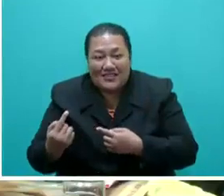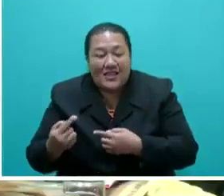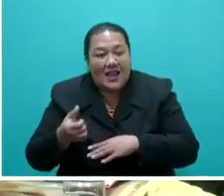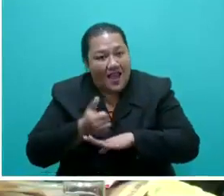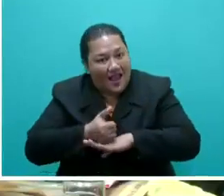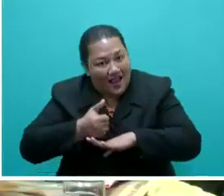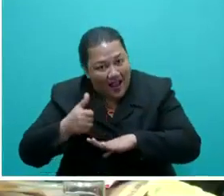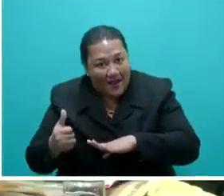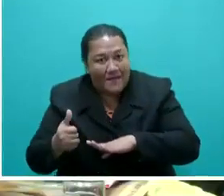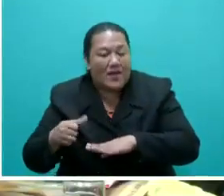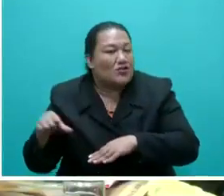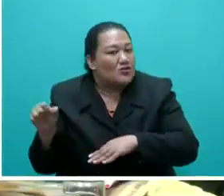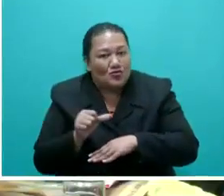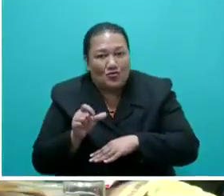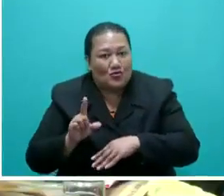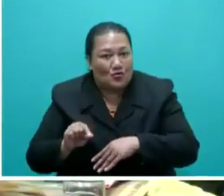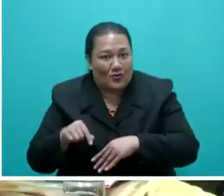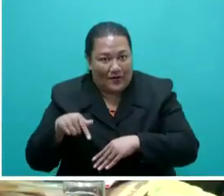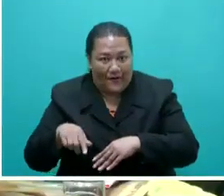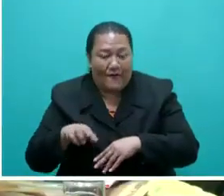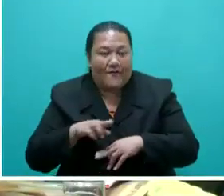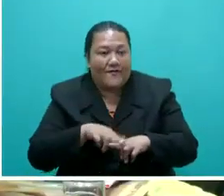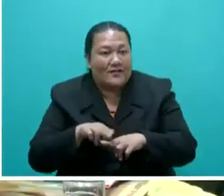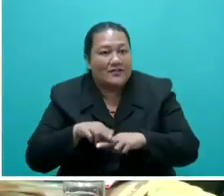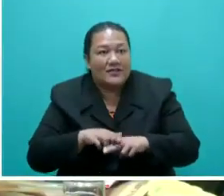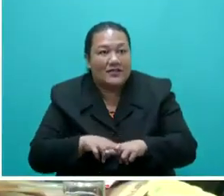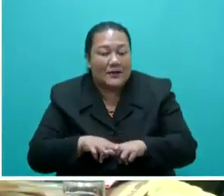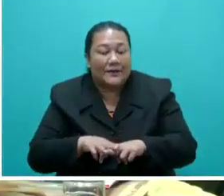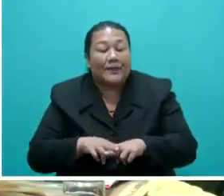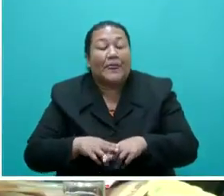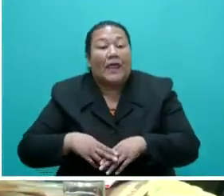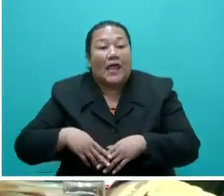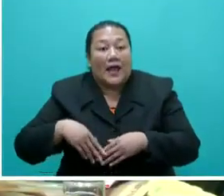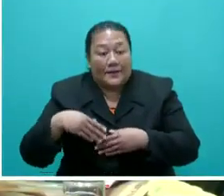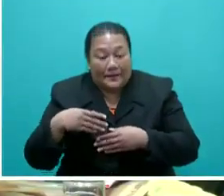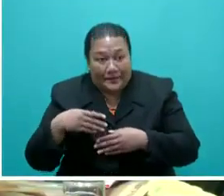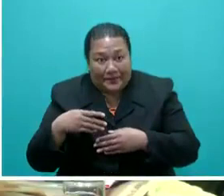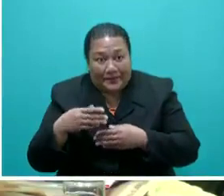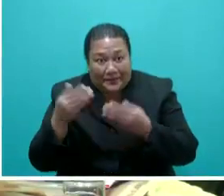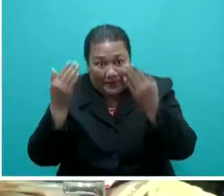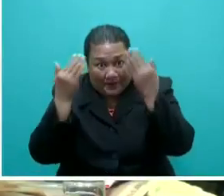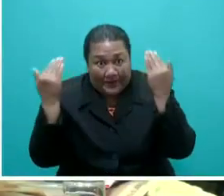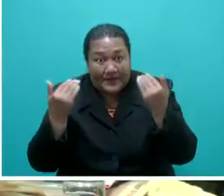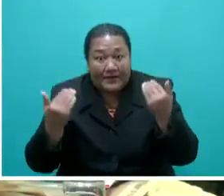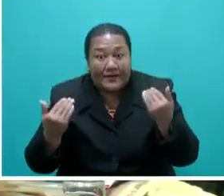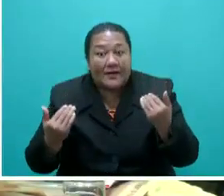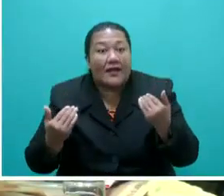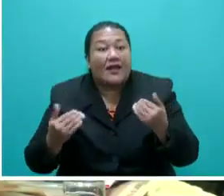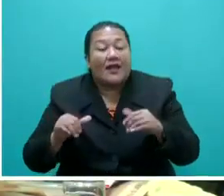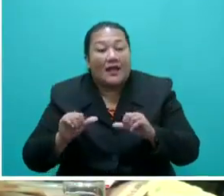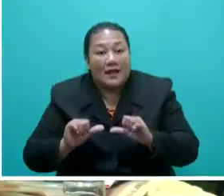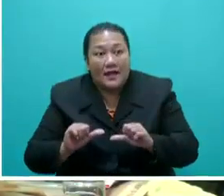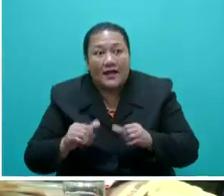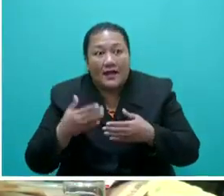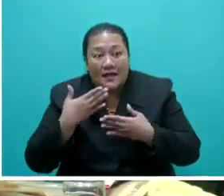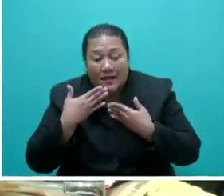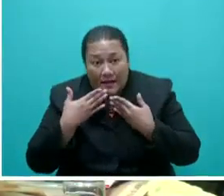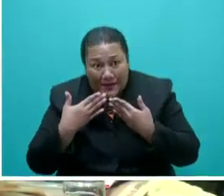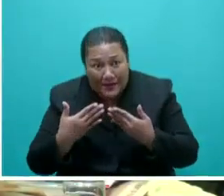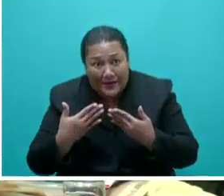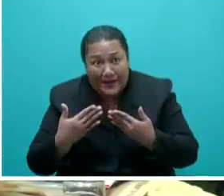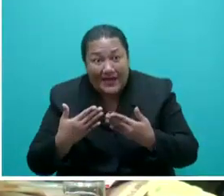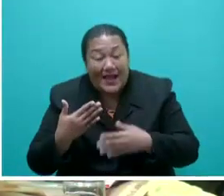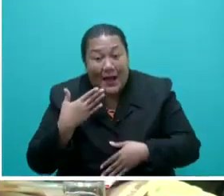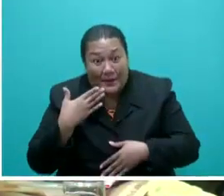position. Honorable Speaker, His Excellency also spoke about elements in society who seek to